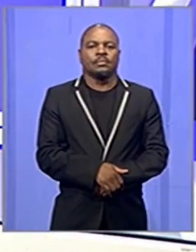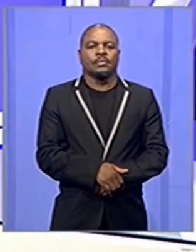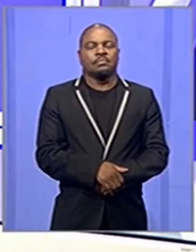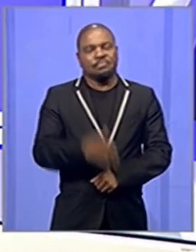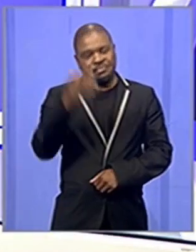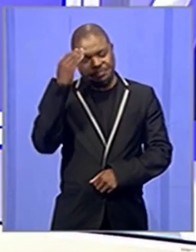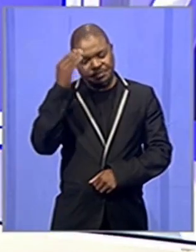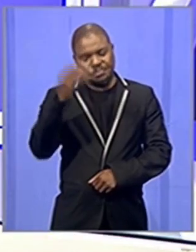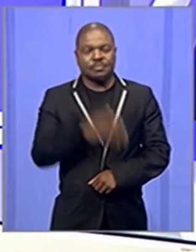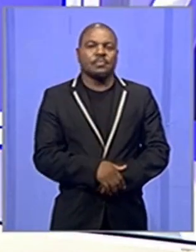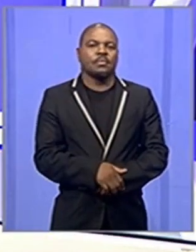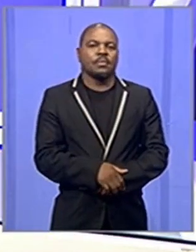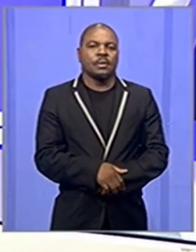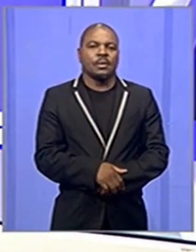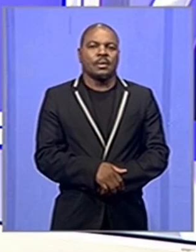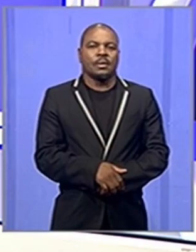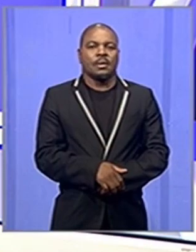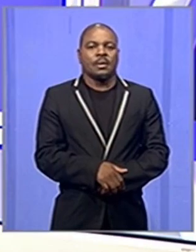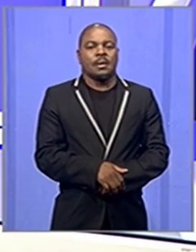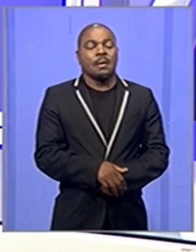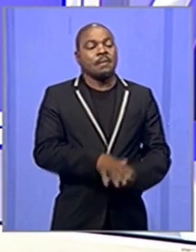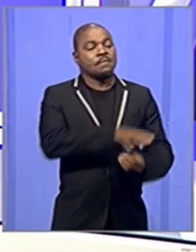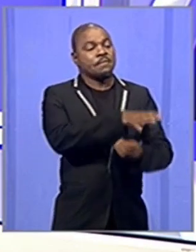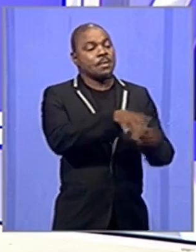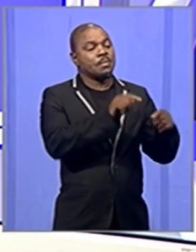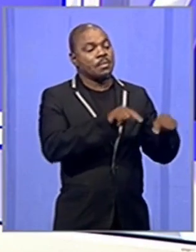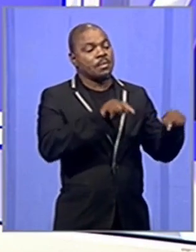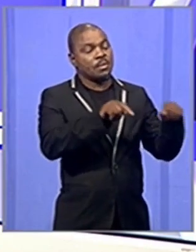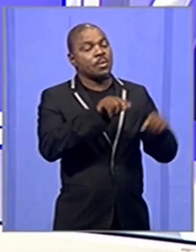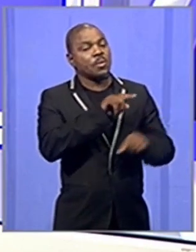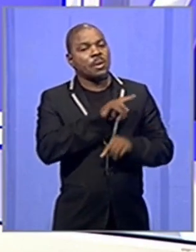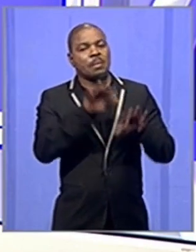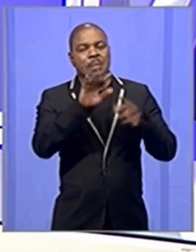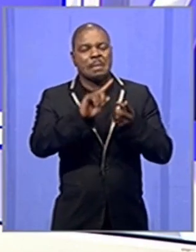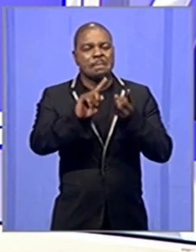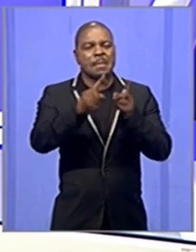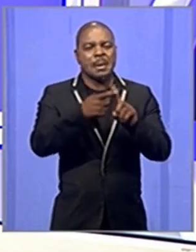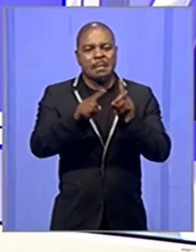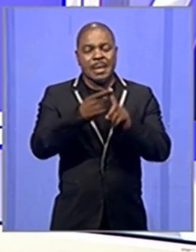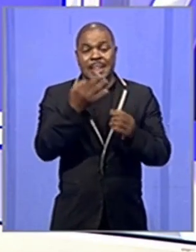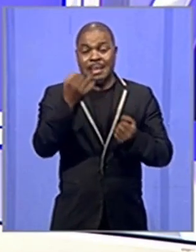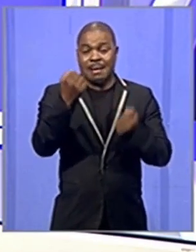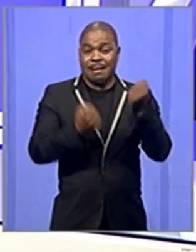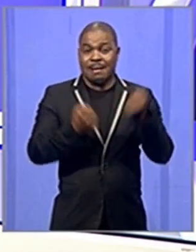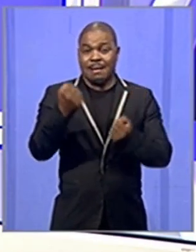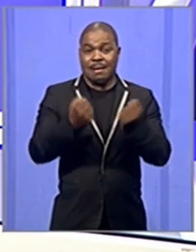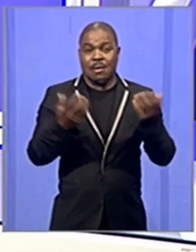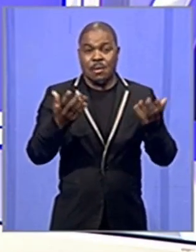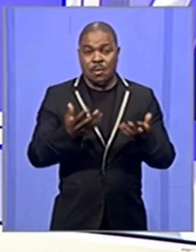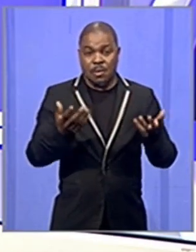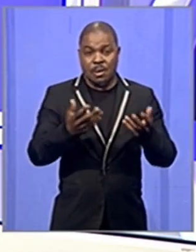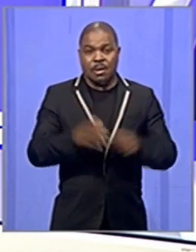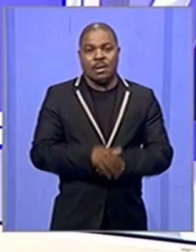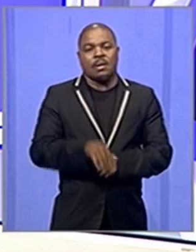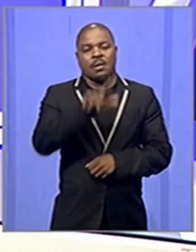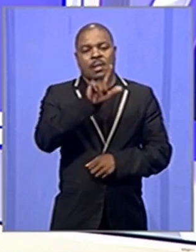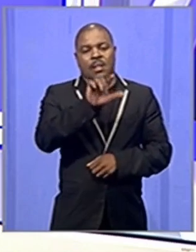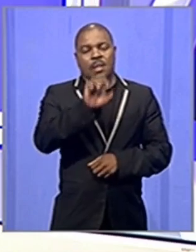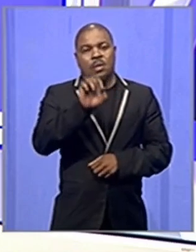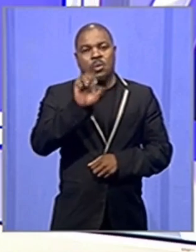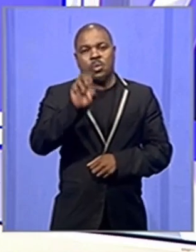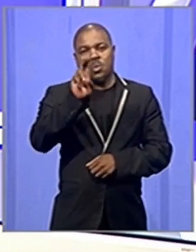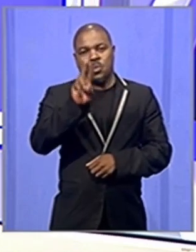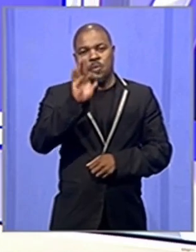Madume ba gaetsho. Ba malapa ba tswa setlhabelo ba kotsi ya dijanaga di le 3 tse di thulaneng gareng ga